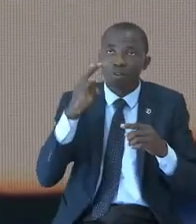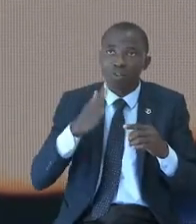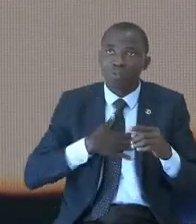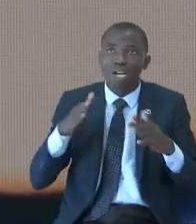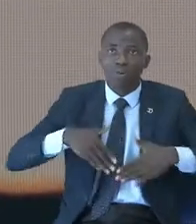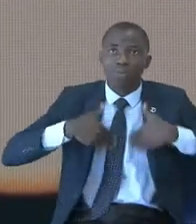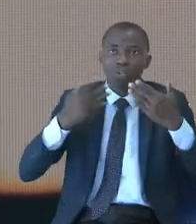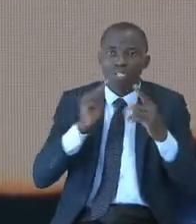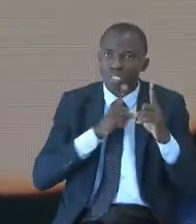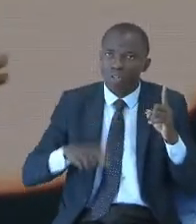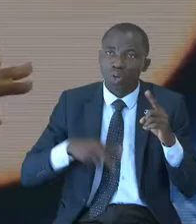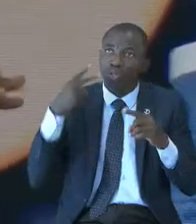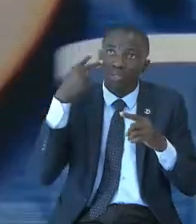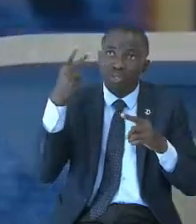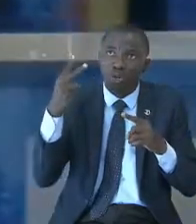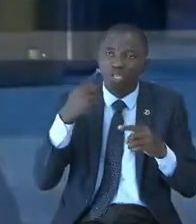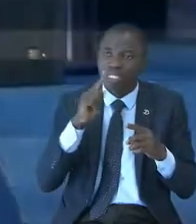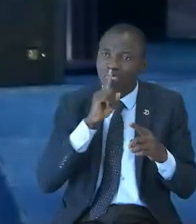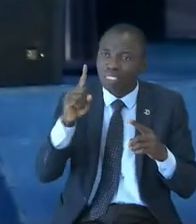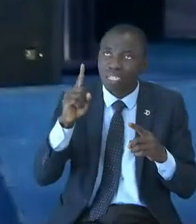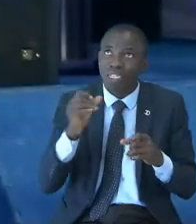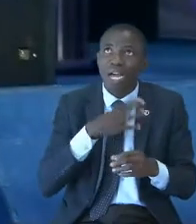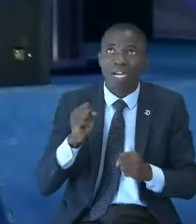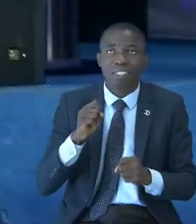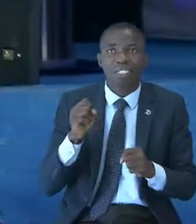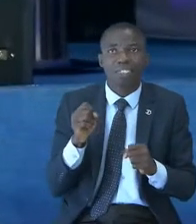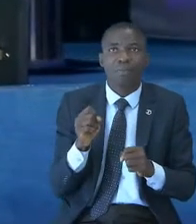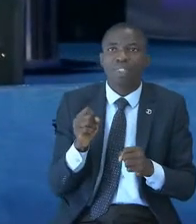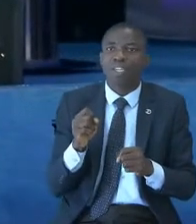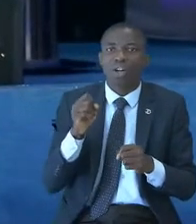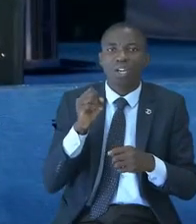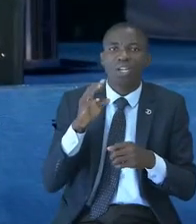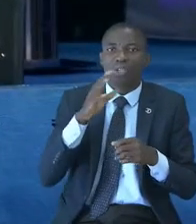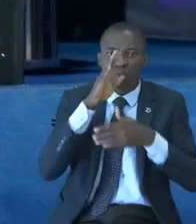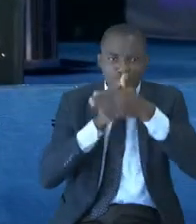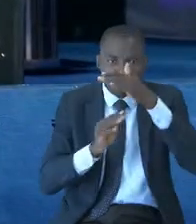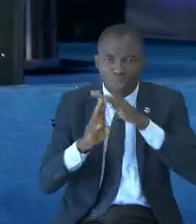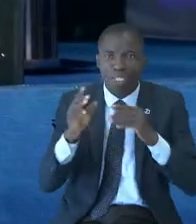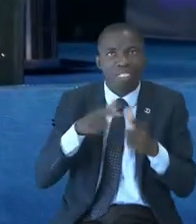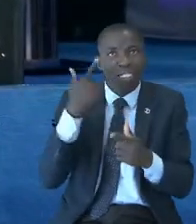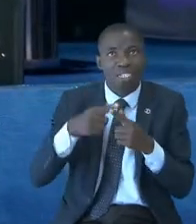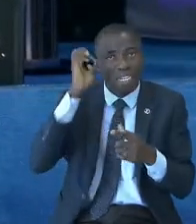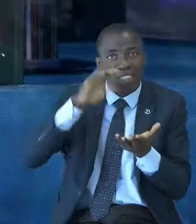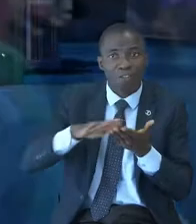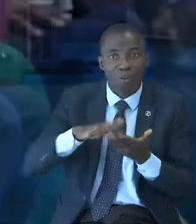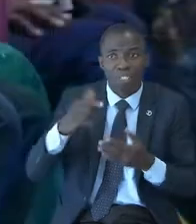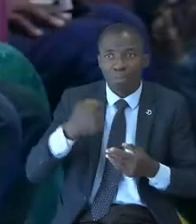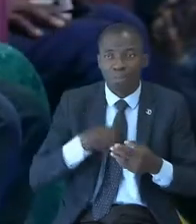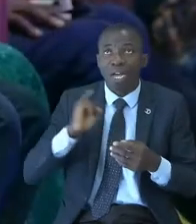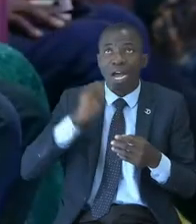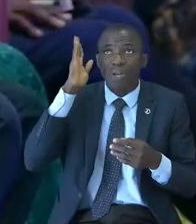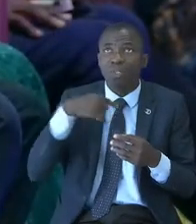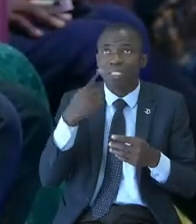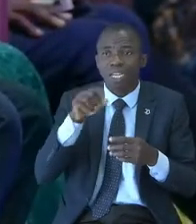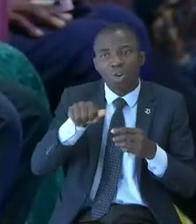the Lord saw the sincerity and the honesty and the humility, and he forgave me. So I'm going to tell